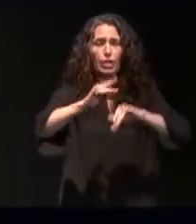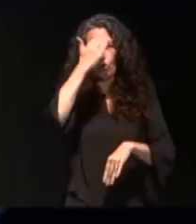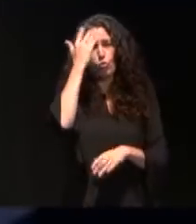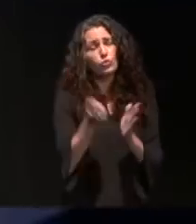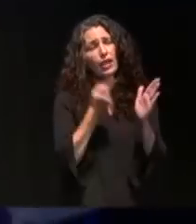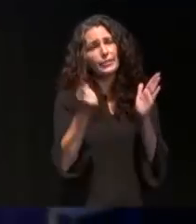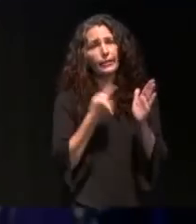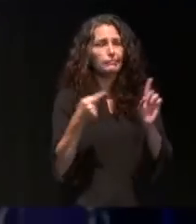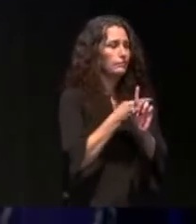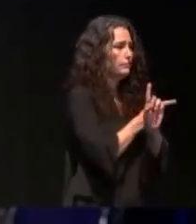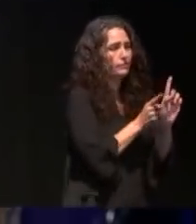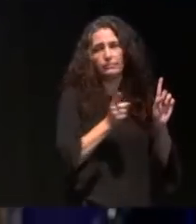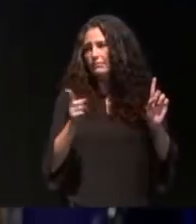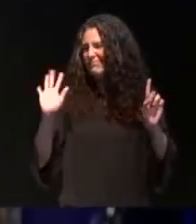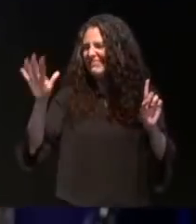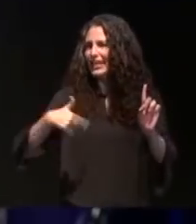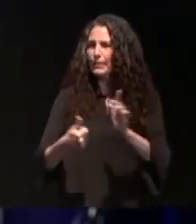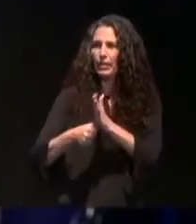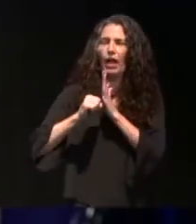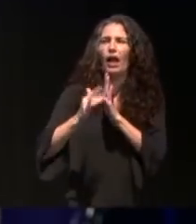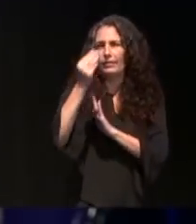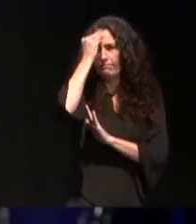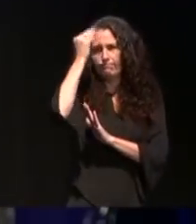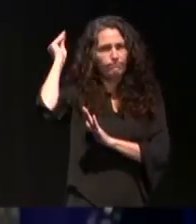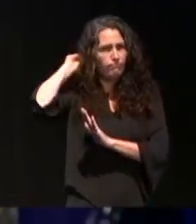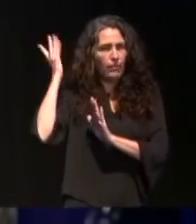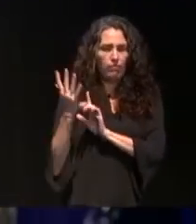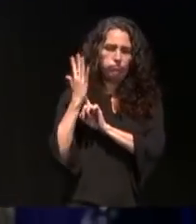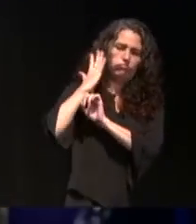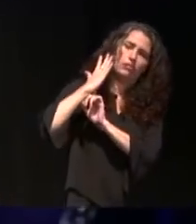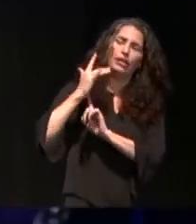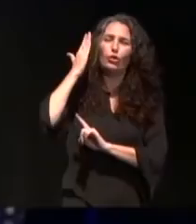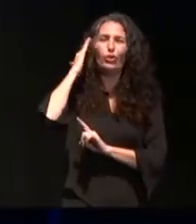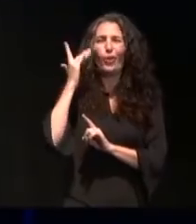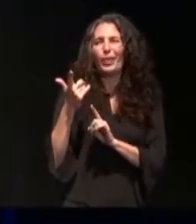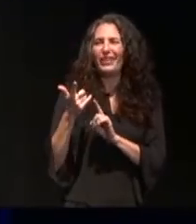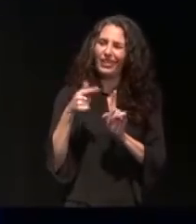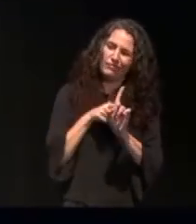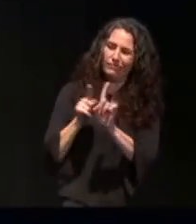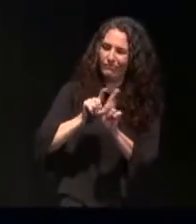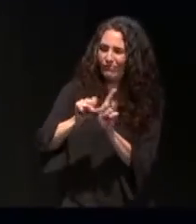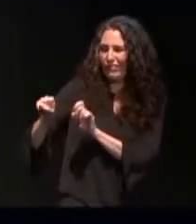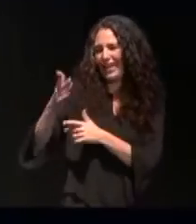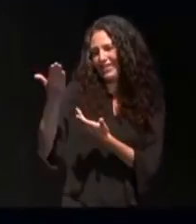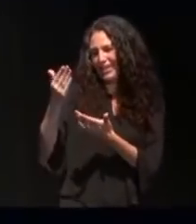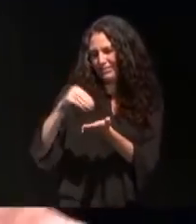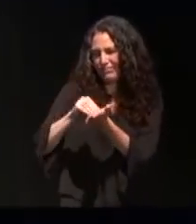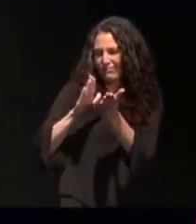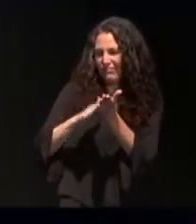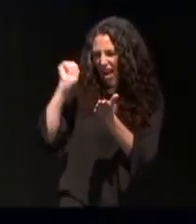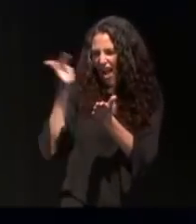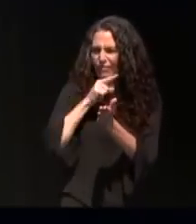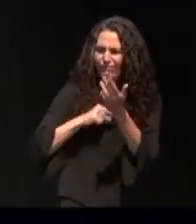we are sidelined and even imprinted by the status quo, sidelined and even imprinted by the false